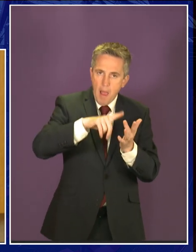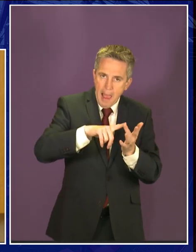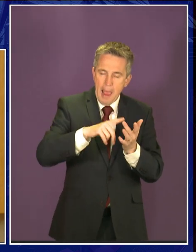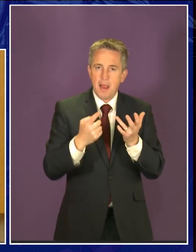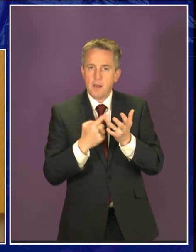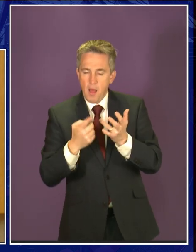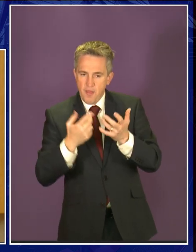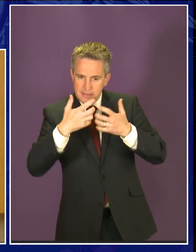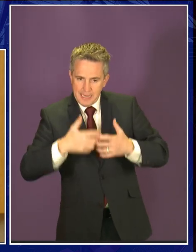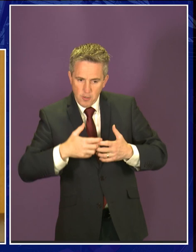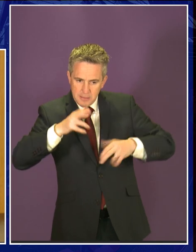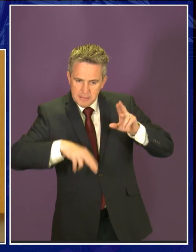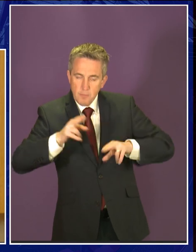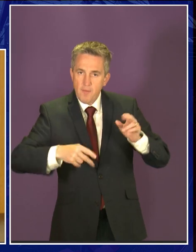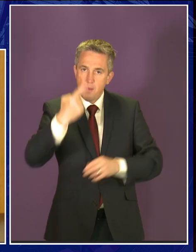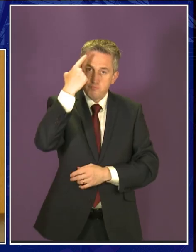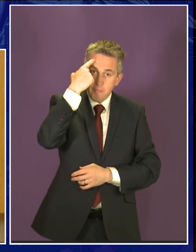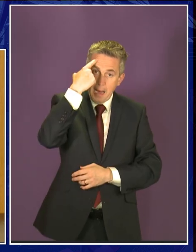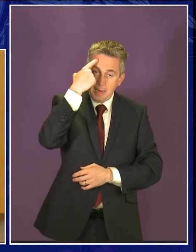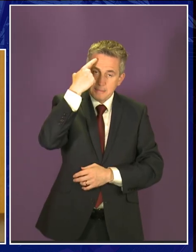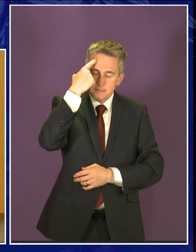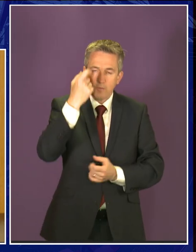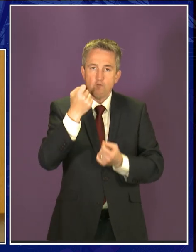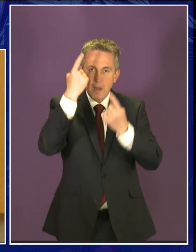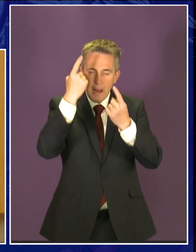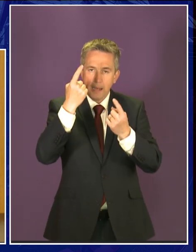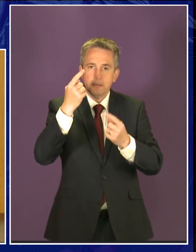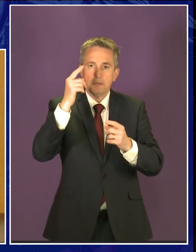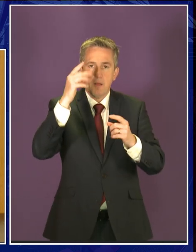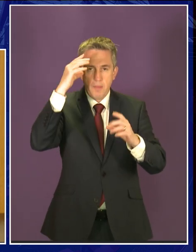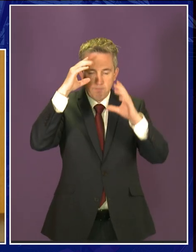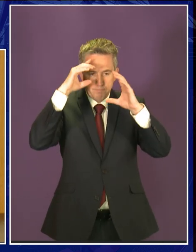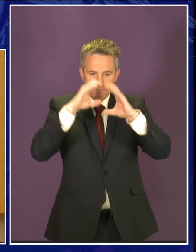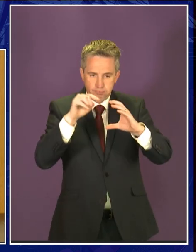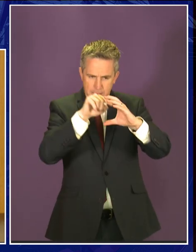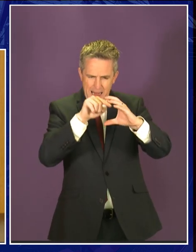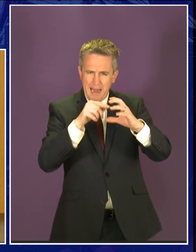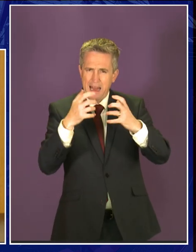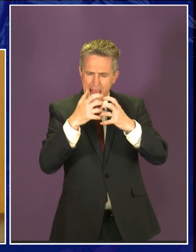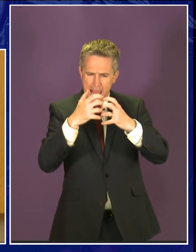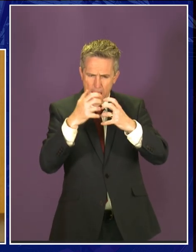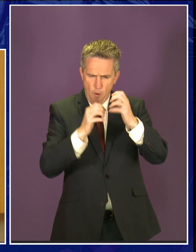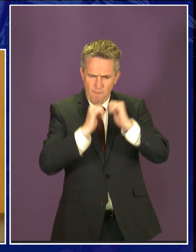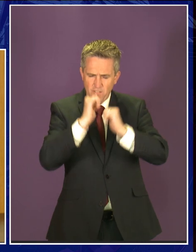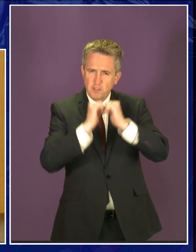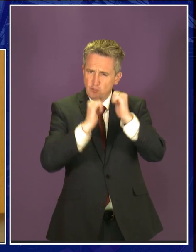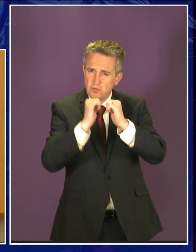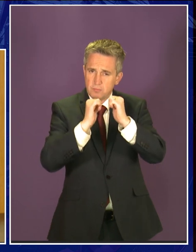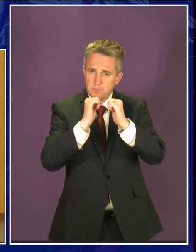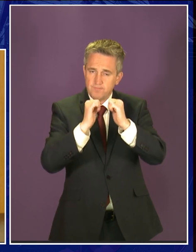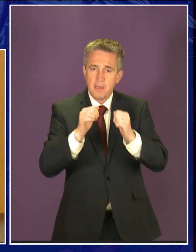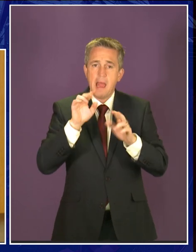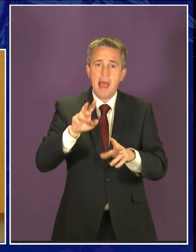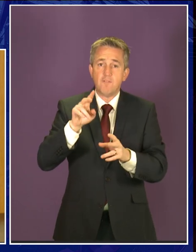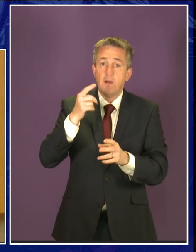EEG, we can now identify the brain systems that are involved in this orchestration. They are the